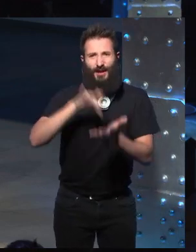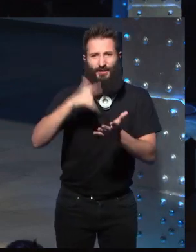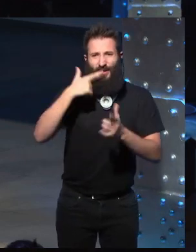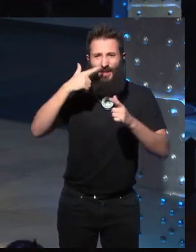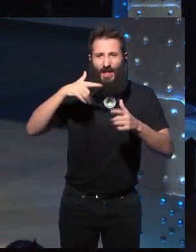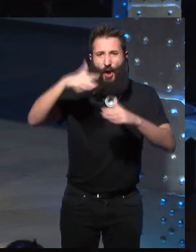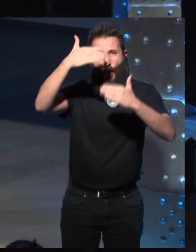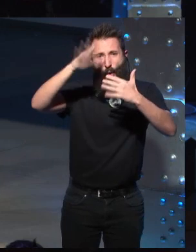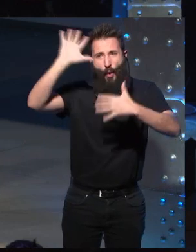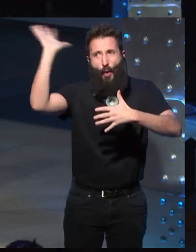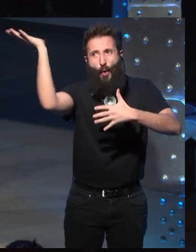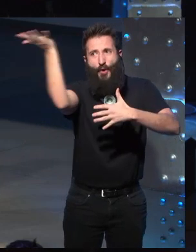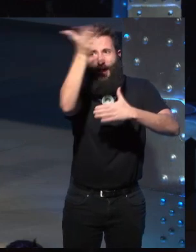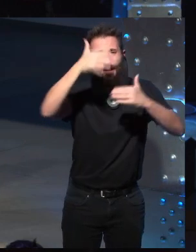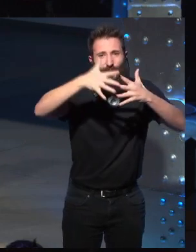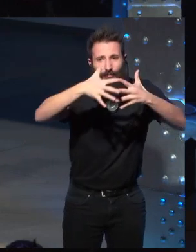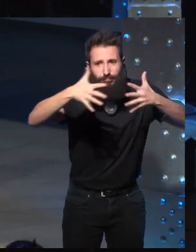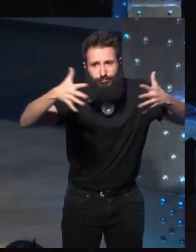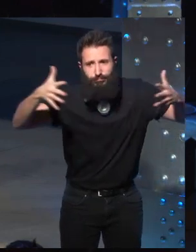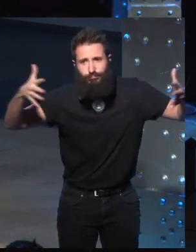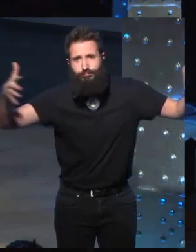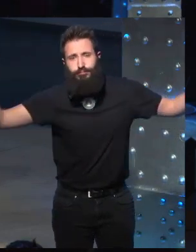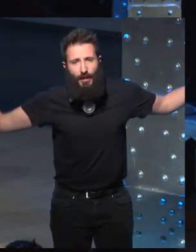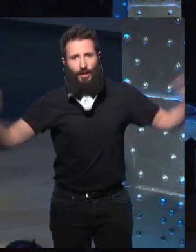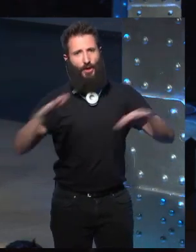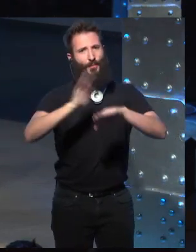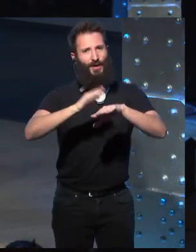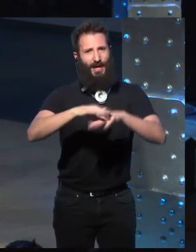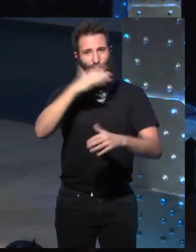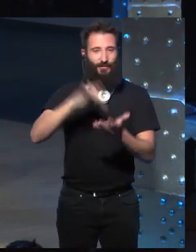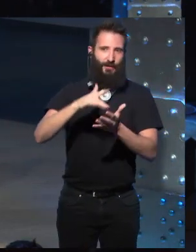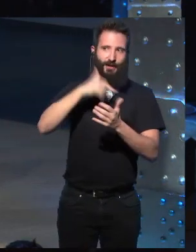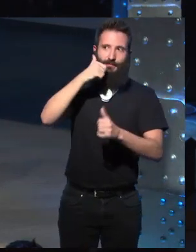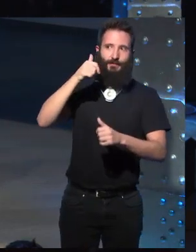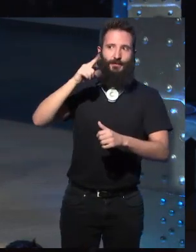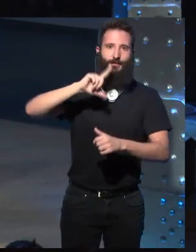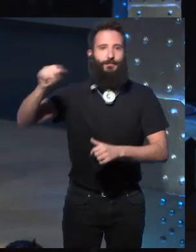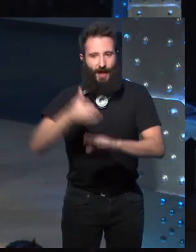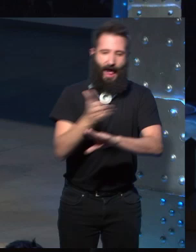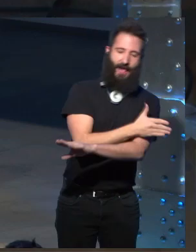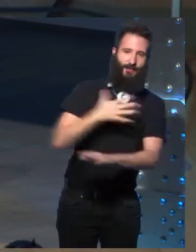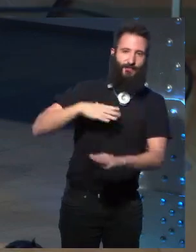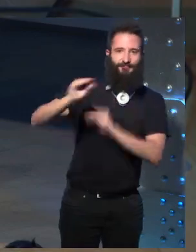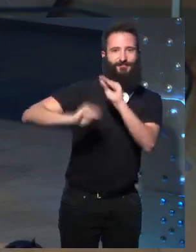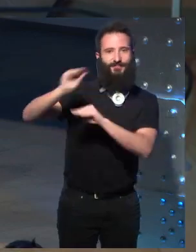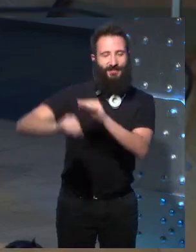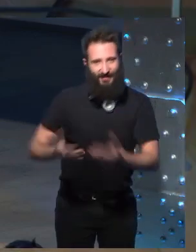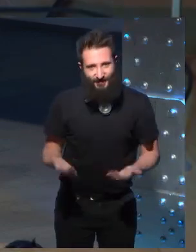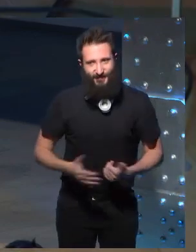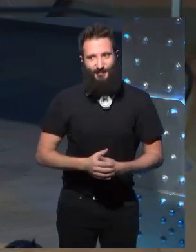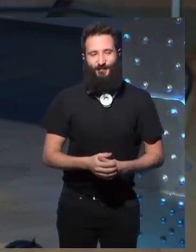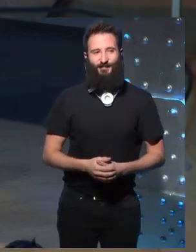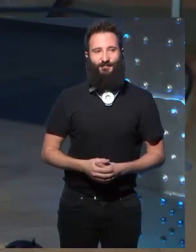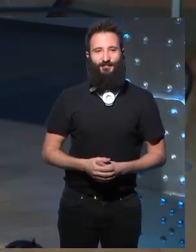please ask him, why is the expansion of the universe going faster and faster? What's going to happen? Can you tell